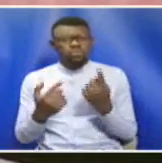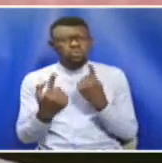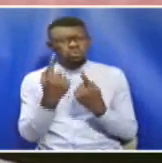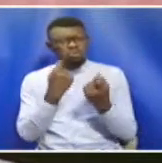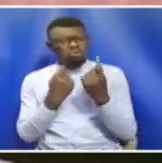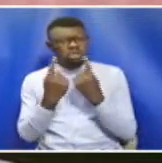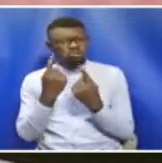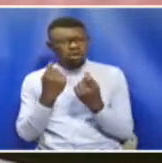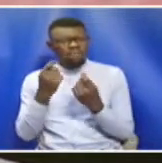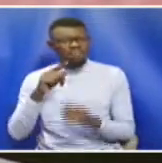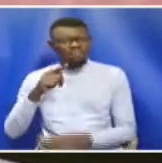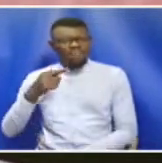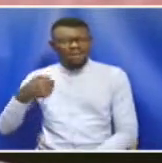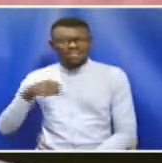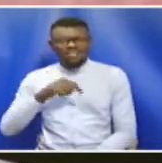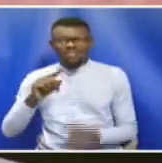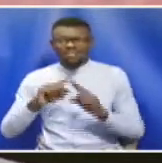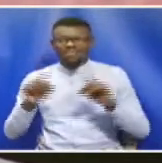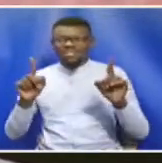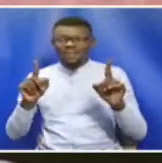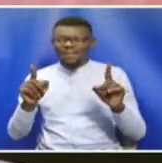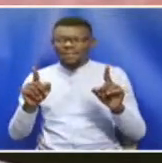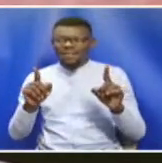Alikuwa anauliza maswali, hakuna mtu